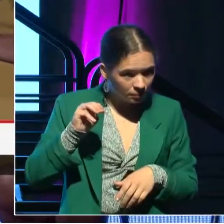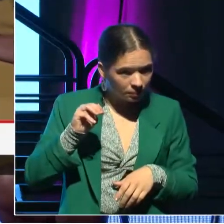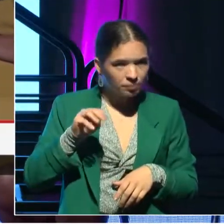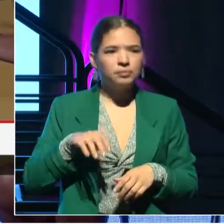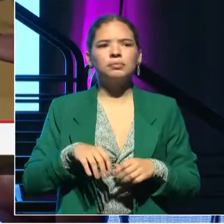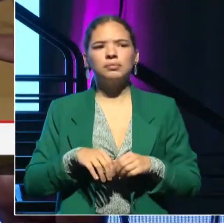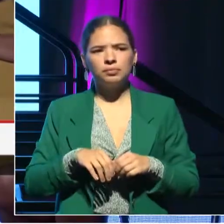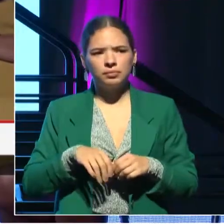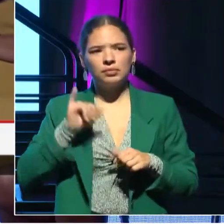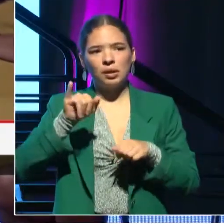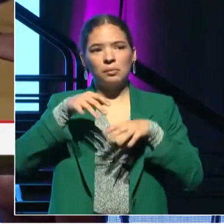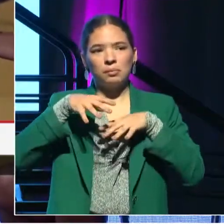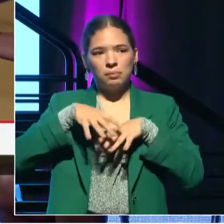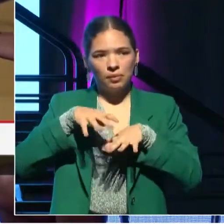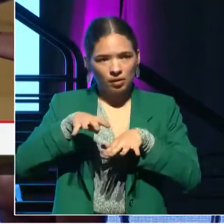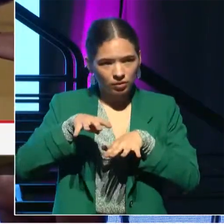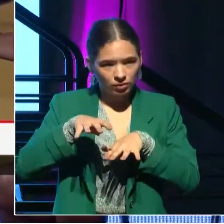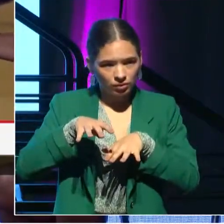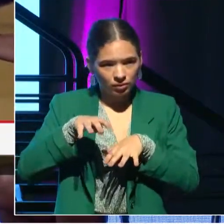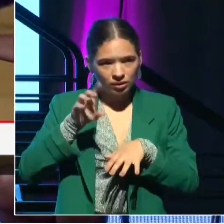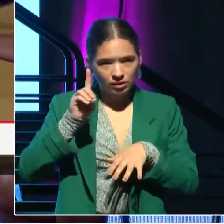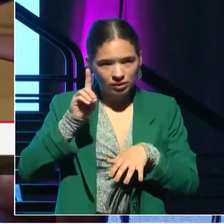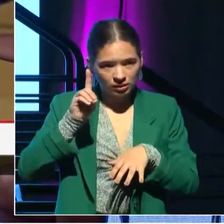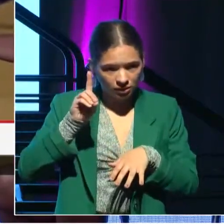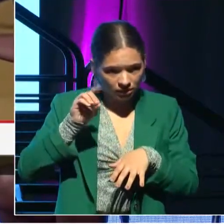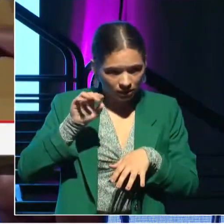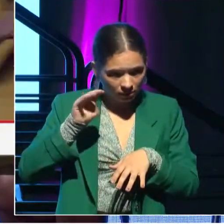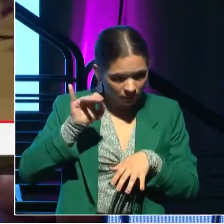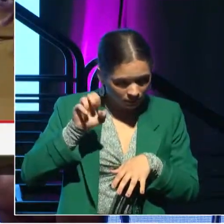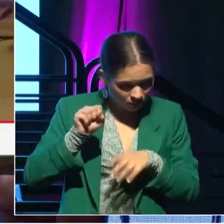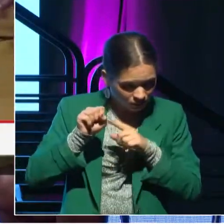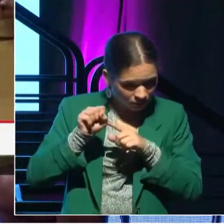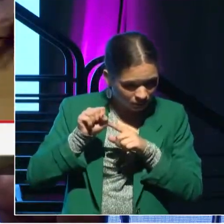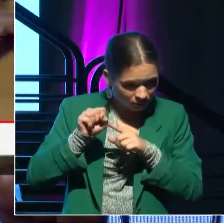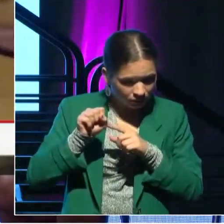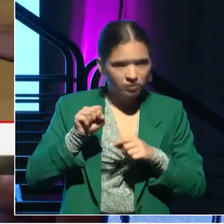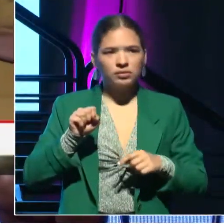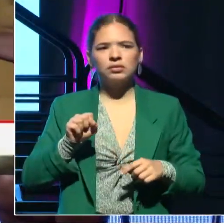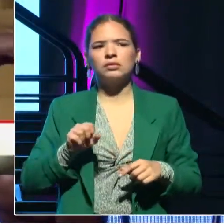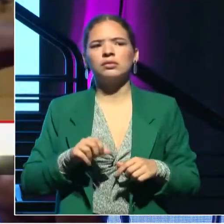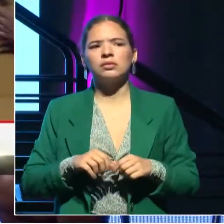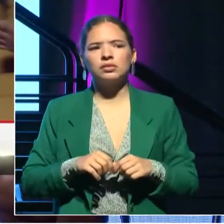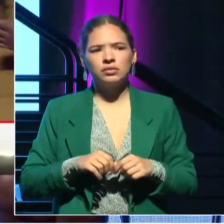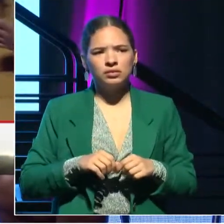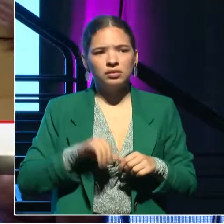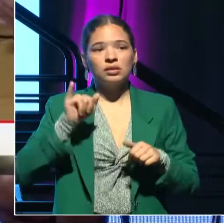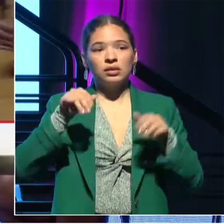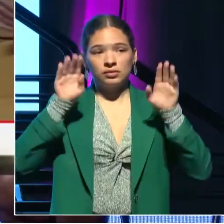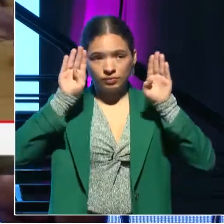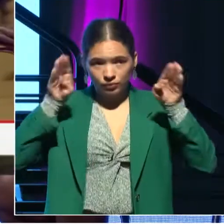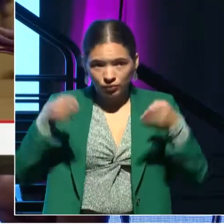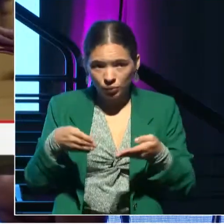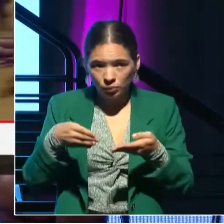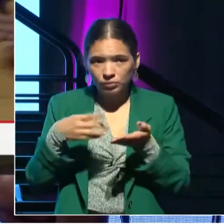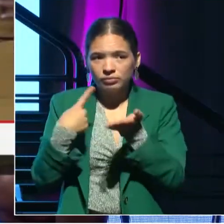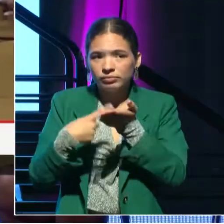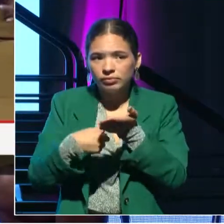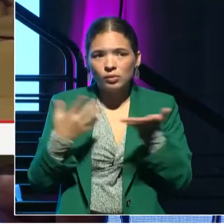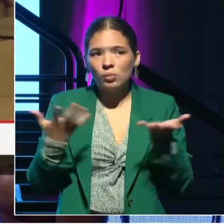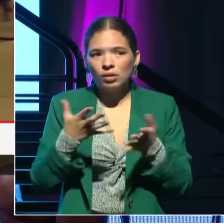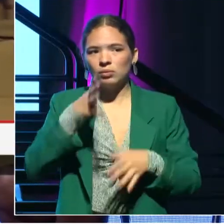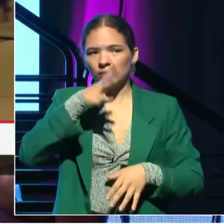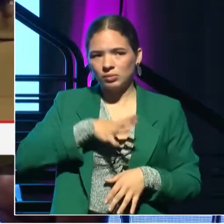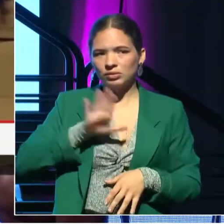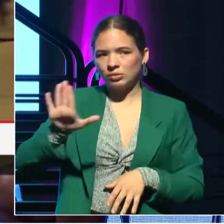local provider community, which has been centered in our conversations about what women need